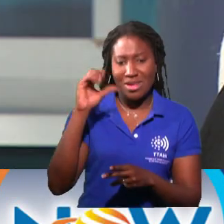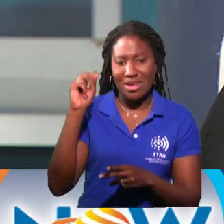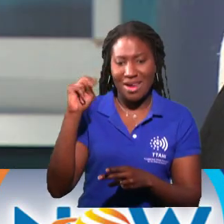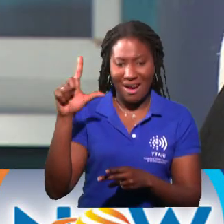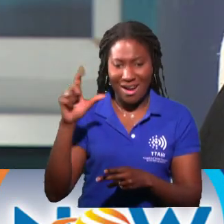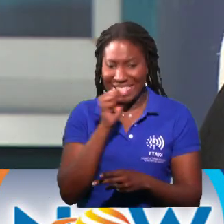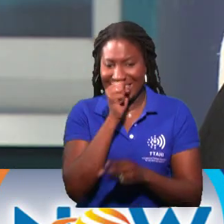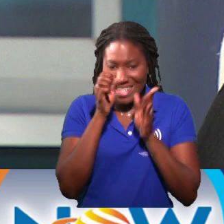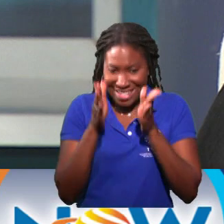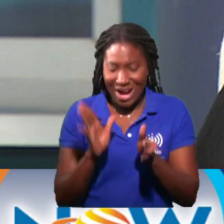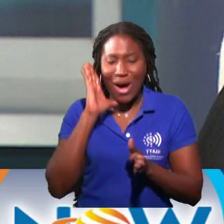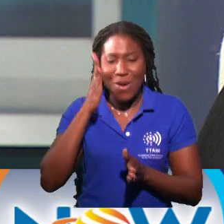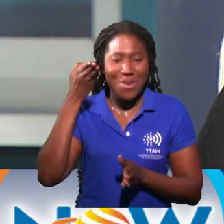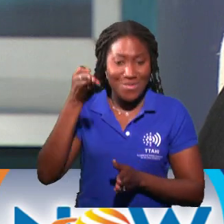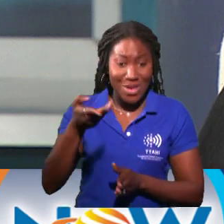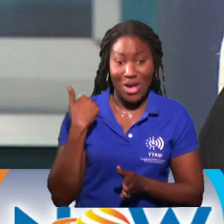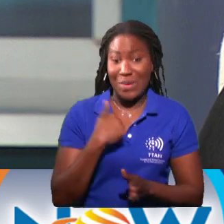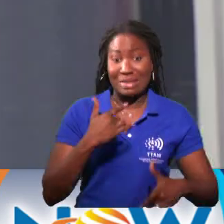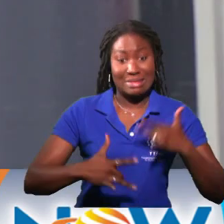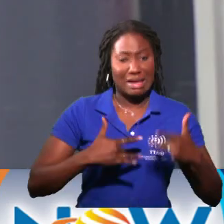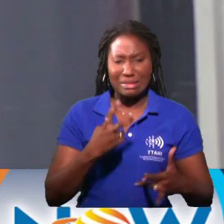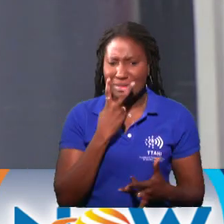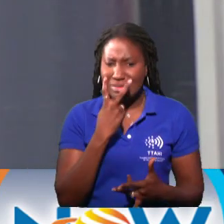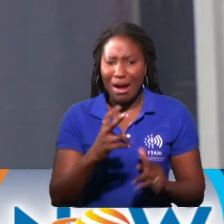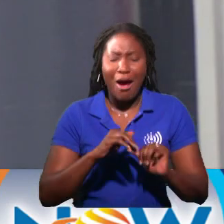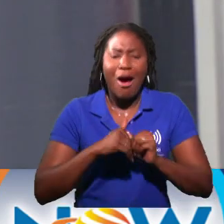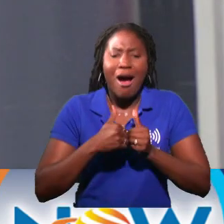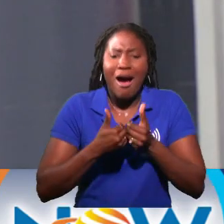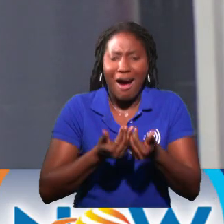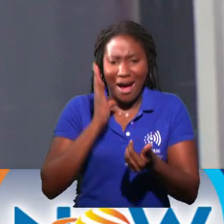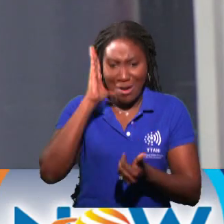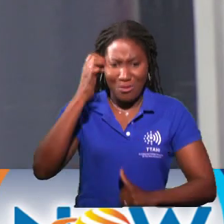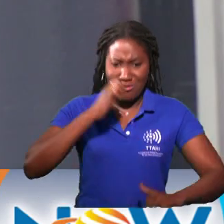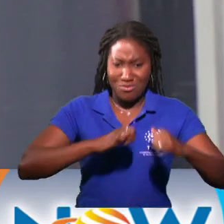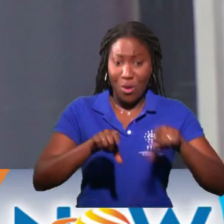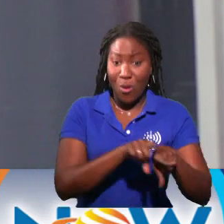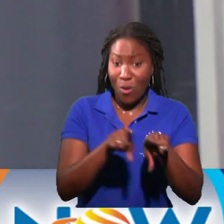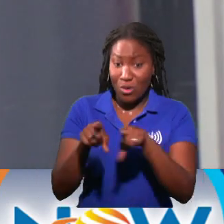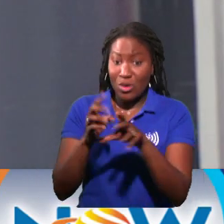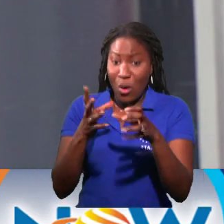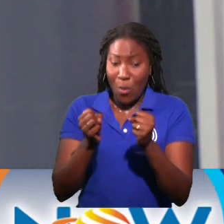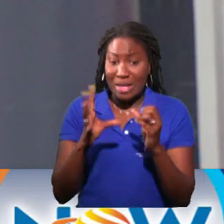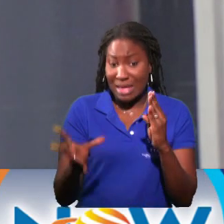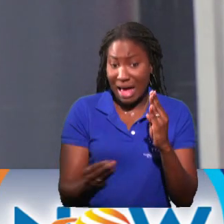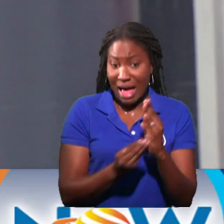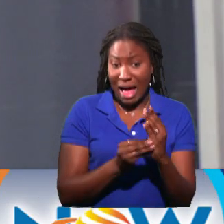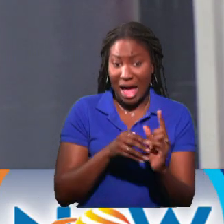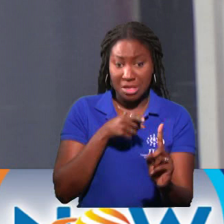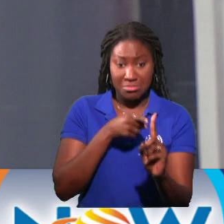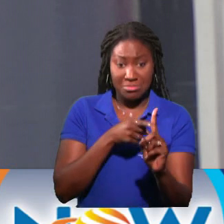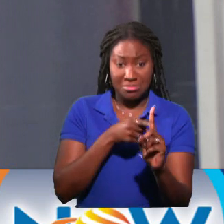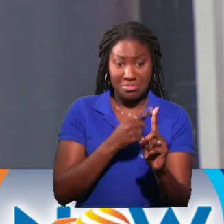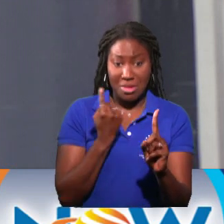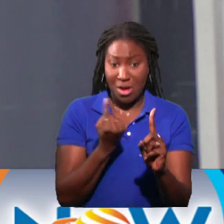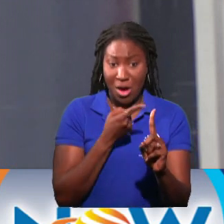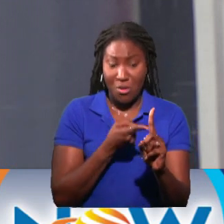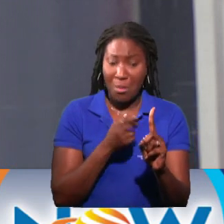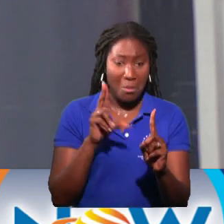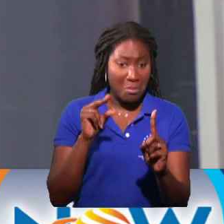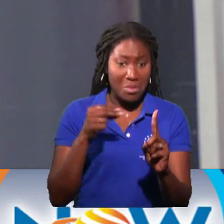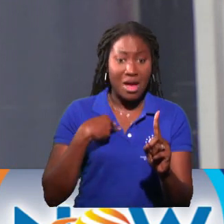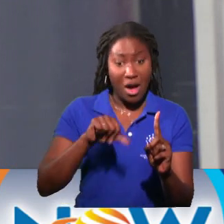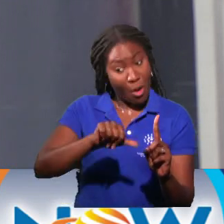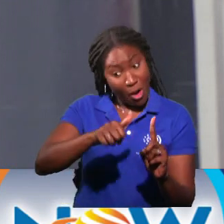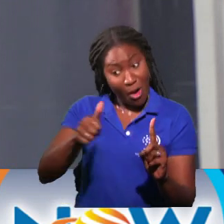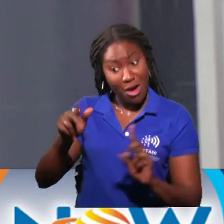Even we are excited to see what that's like. But I want to also add that she's not the only really high profile person. Yes.